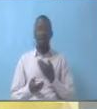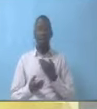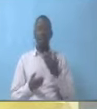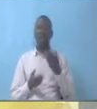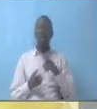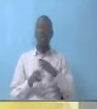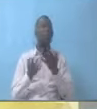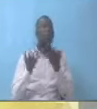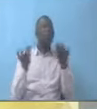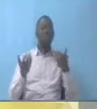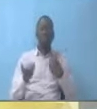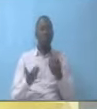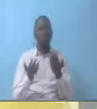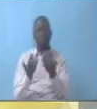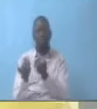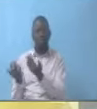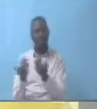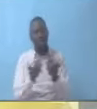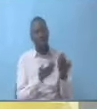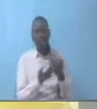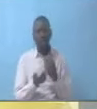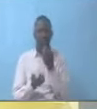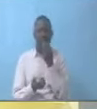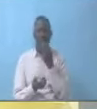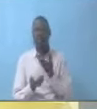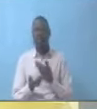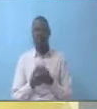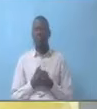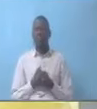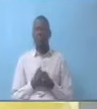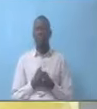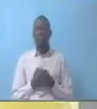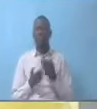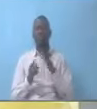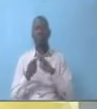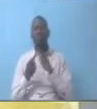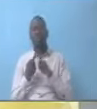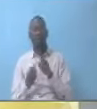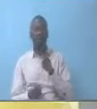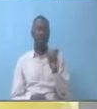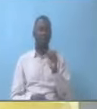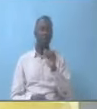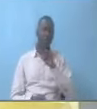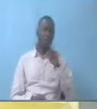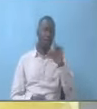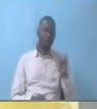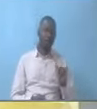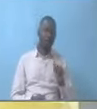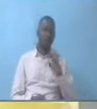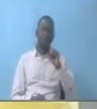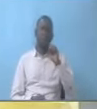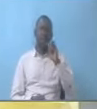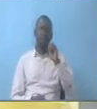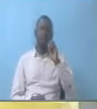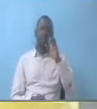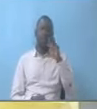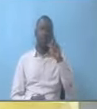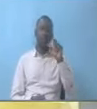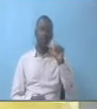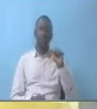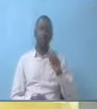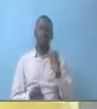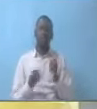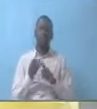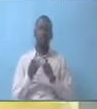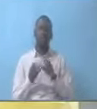Everything lepp dal ndogo yep ñowé jogé ko fune ak sifa from Hadisheka, ni Khadisheka, from Aidasala, Aidasala, from